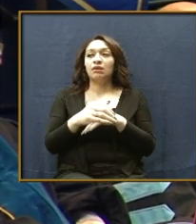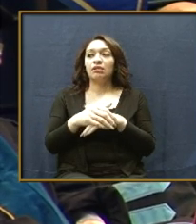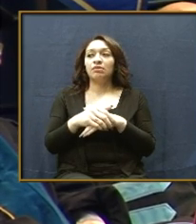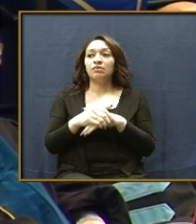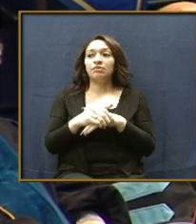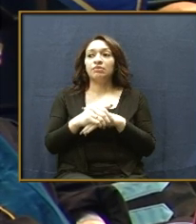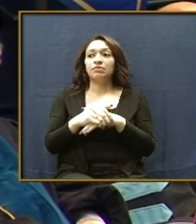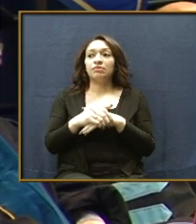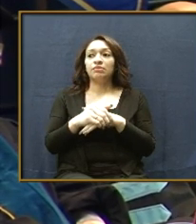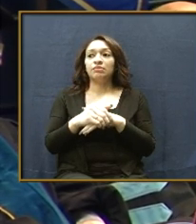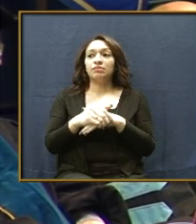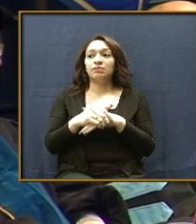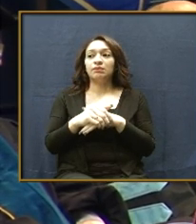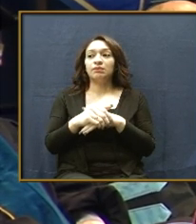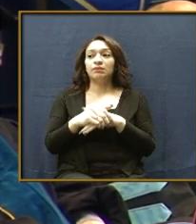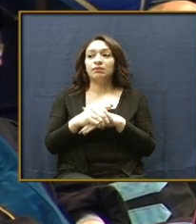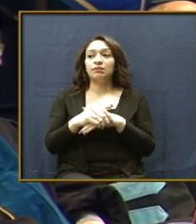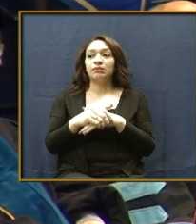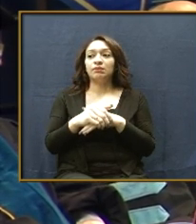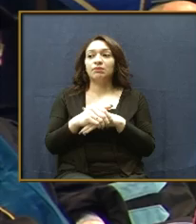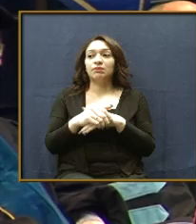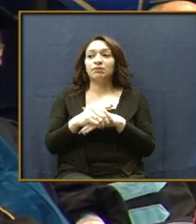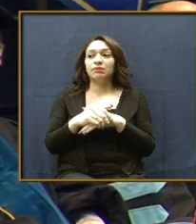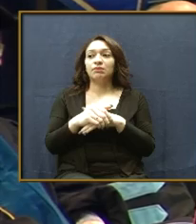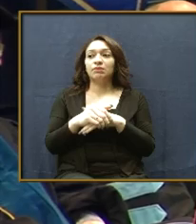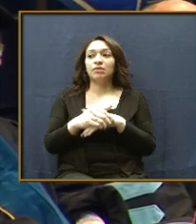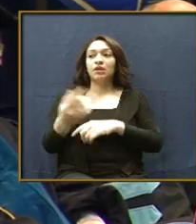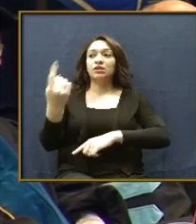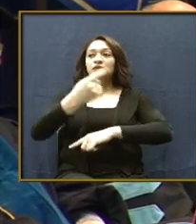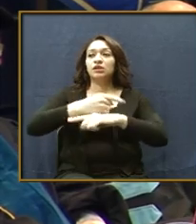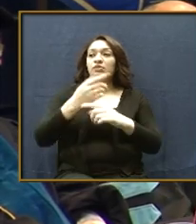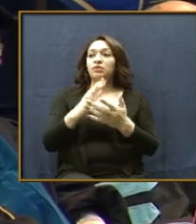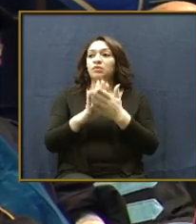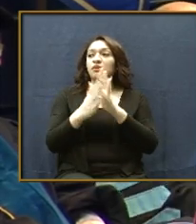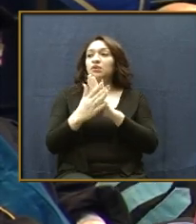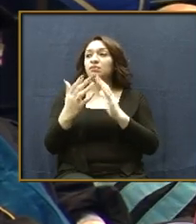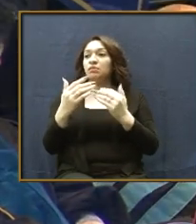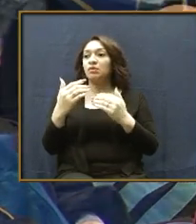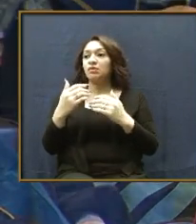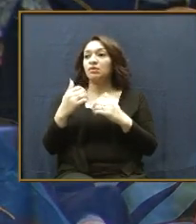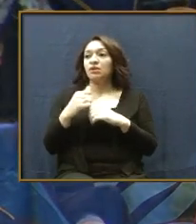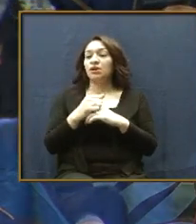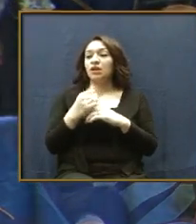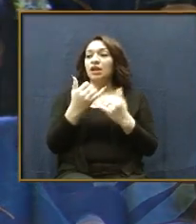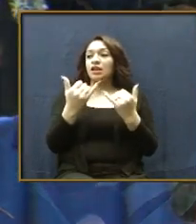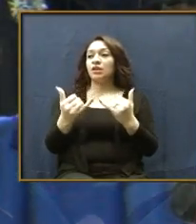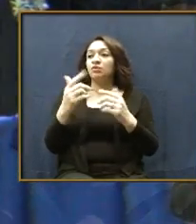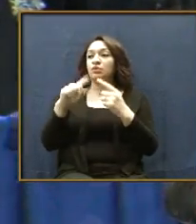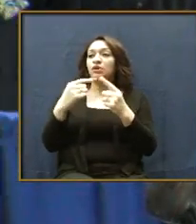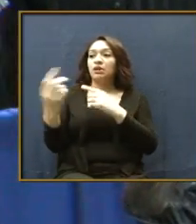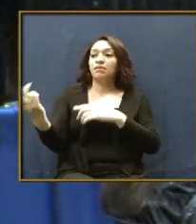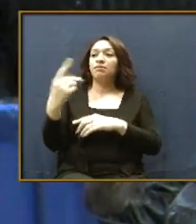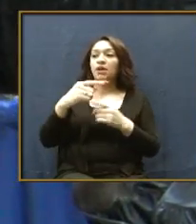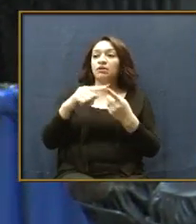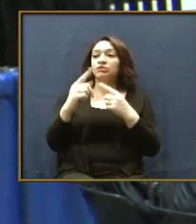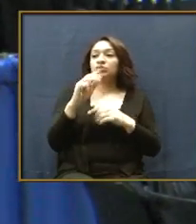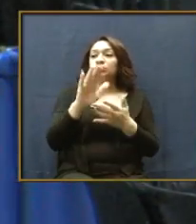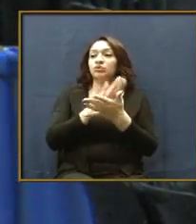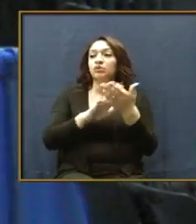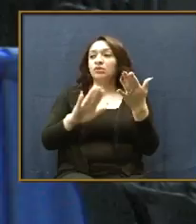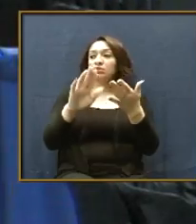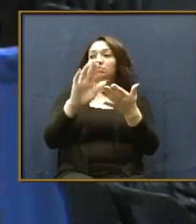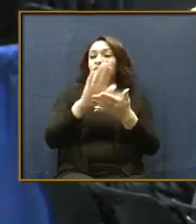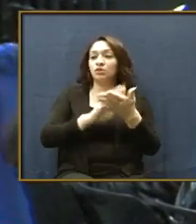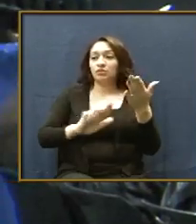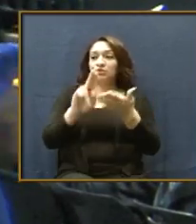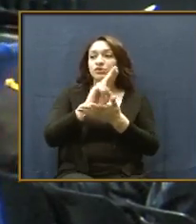Ann LeGrand that built the LeGrand Alumni and Visitor Center so that you have a home when you come back to campus. On behalf of the ASU